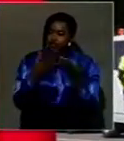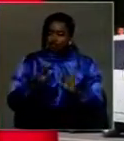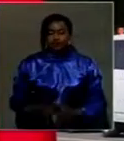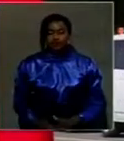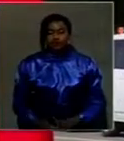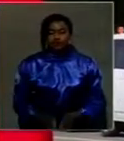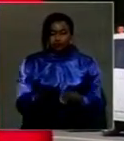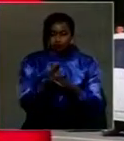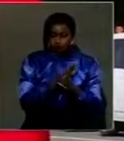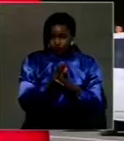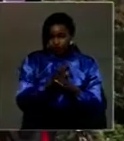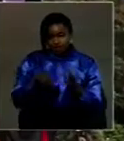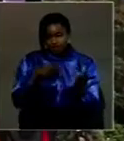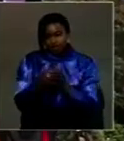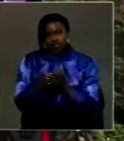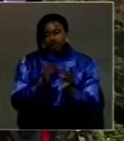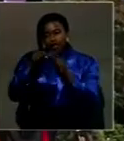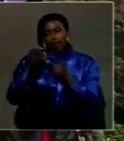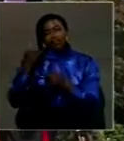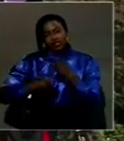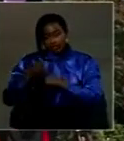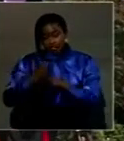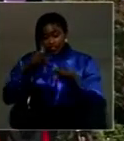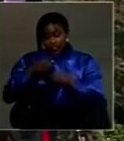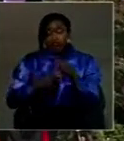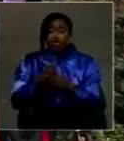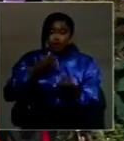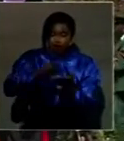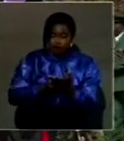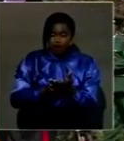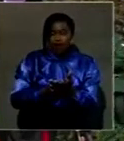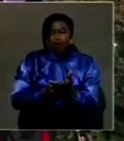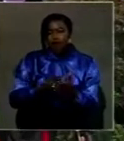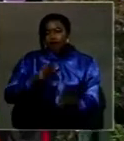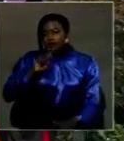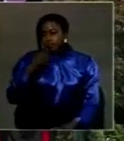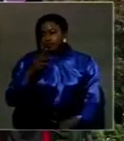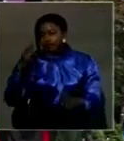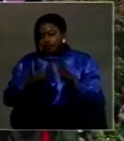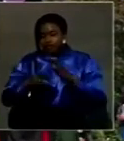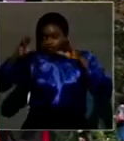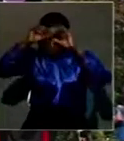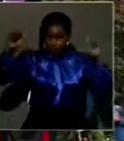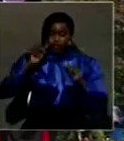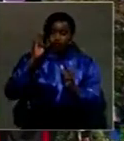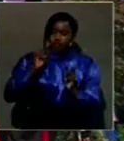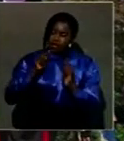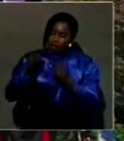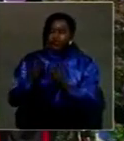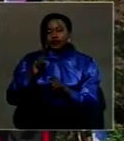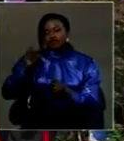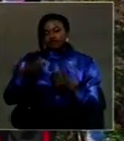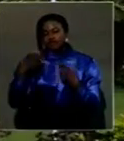Burundi, that failed to attend last year, has confirmed its first vice president in attendance and has already arrived